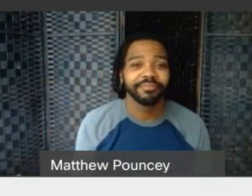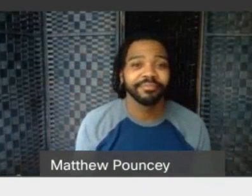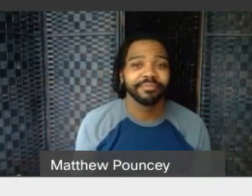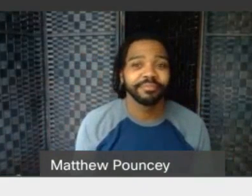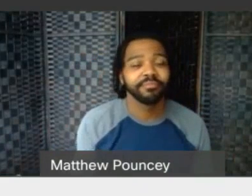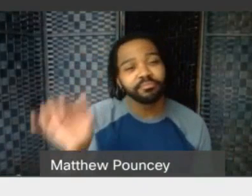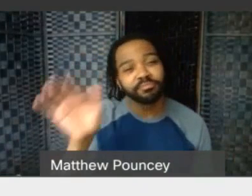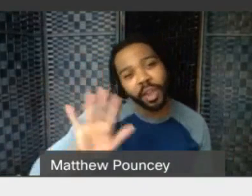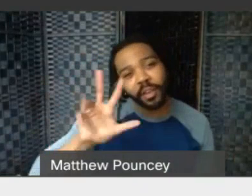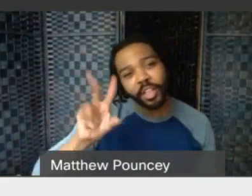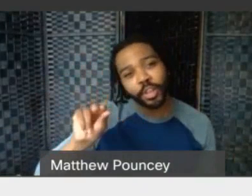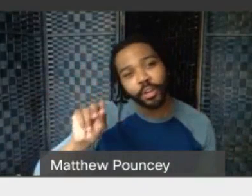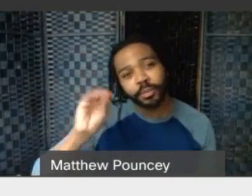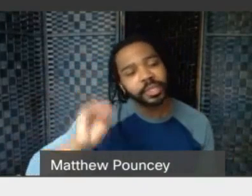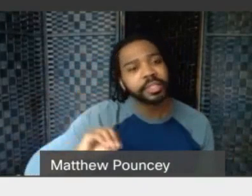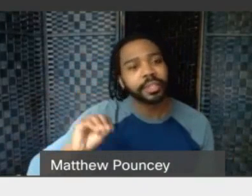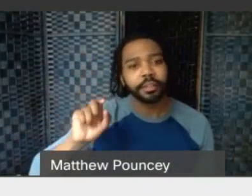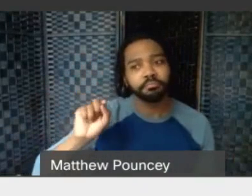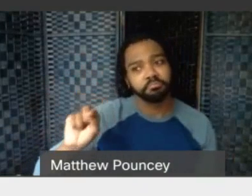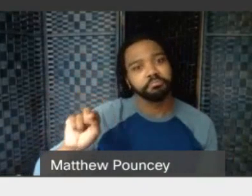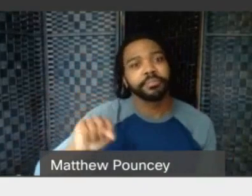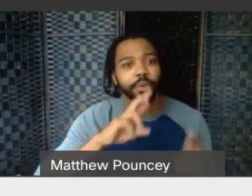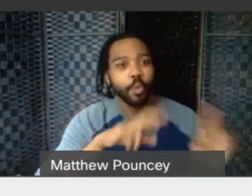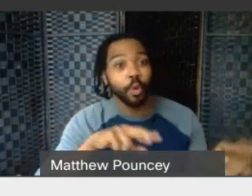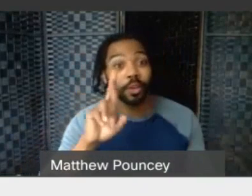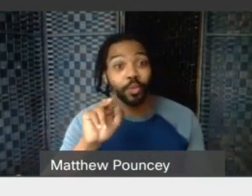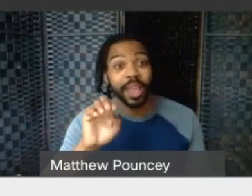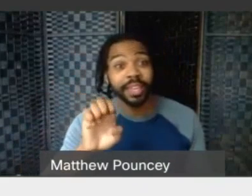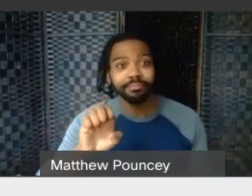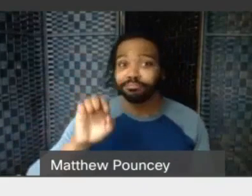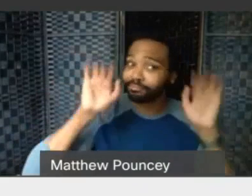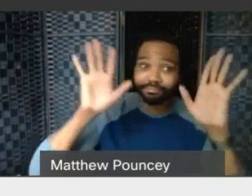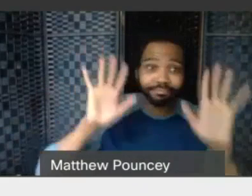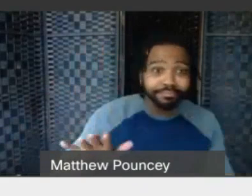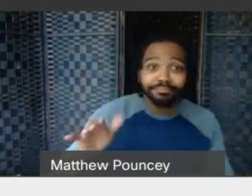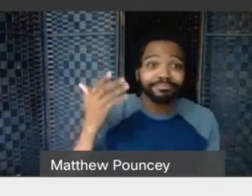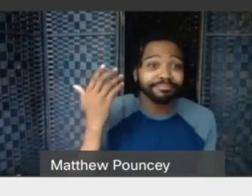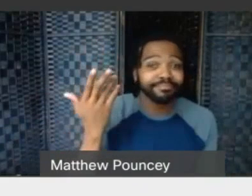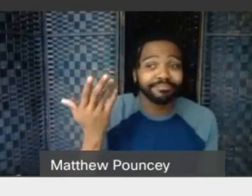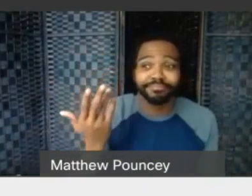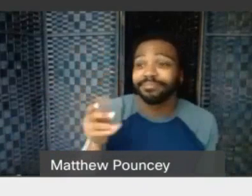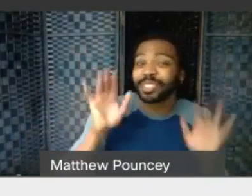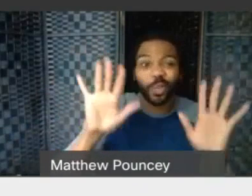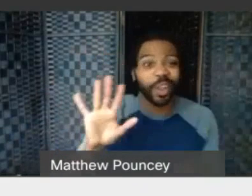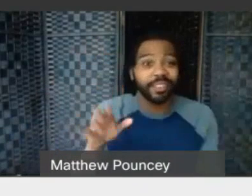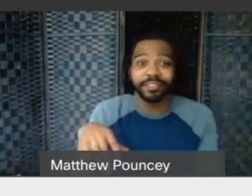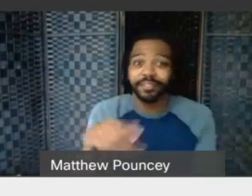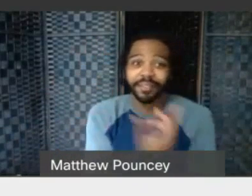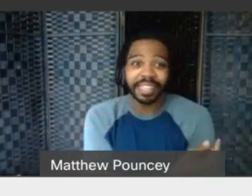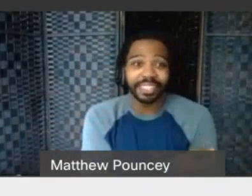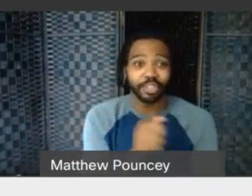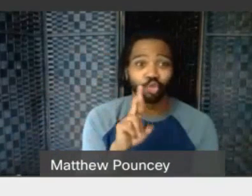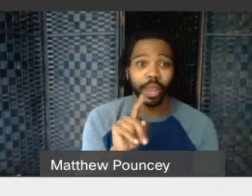about 30% that are reporting a rate that is an excellent rate, an excellent vaccination rate. But as I said, it